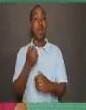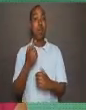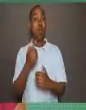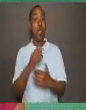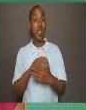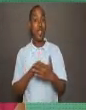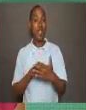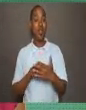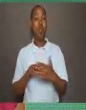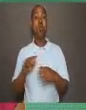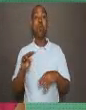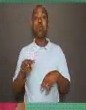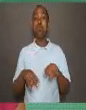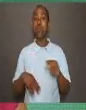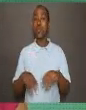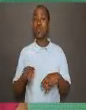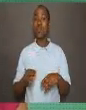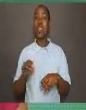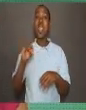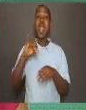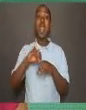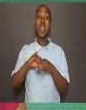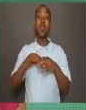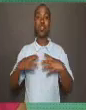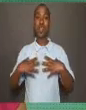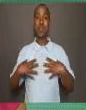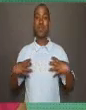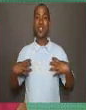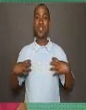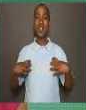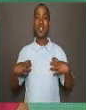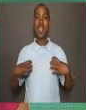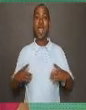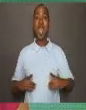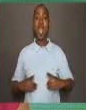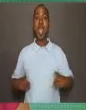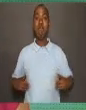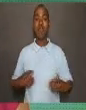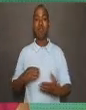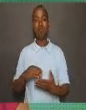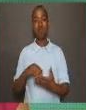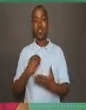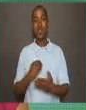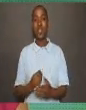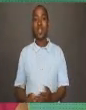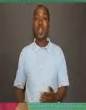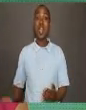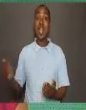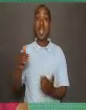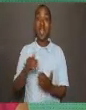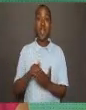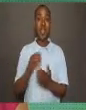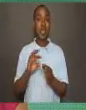movement of the intercostal muscles and diaphragm. We also